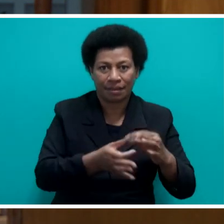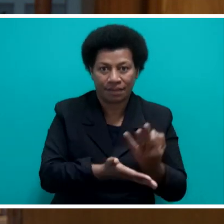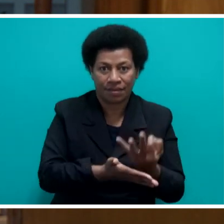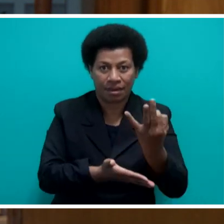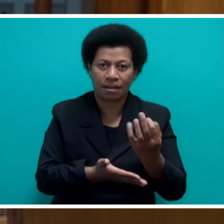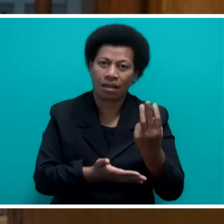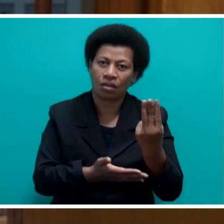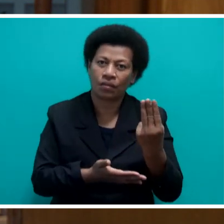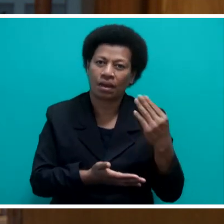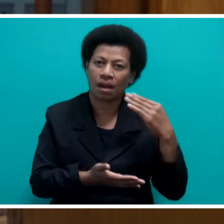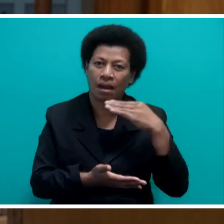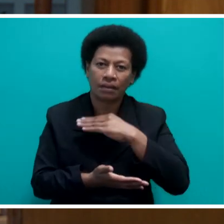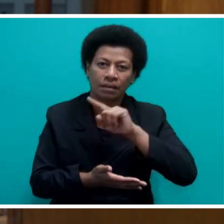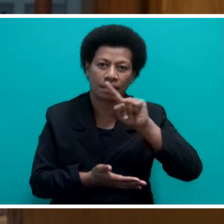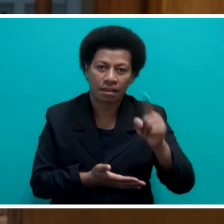$300,000